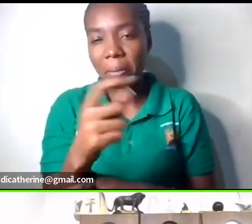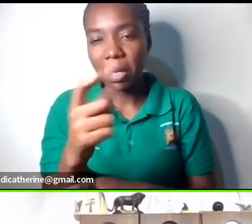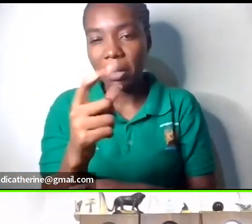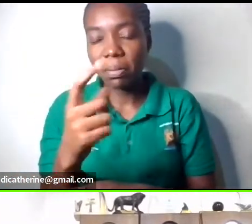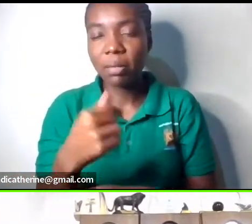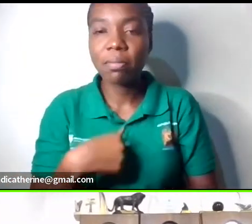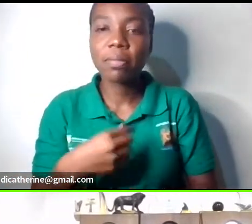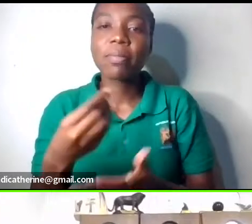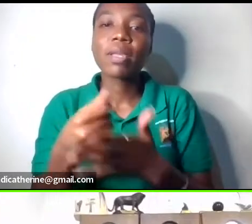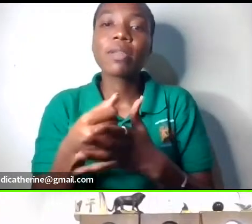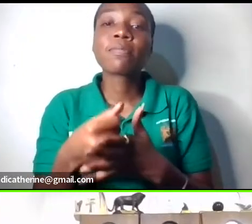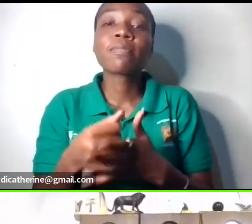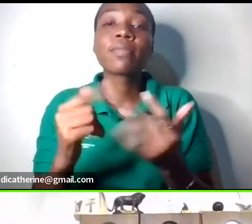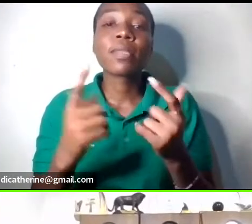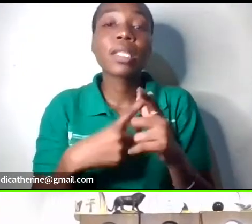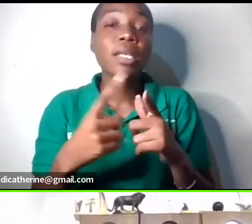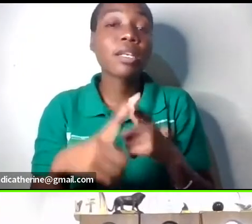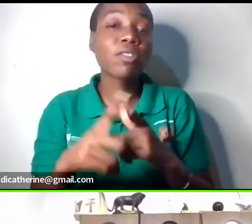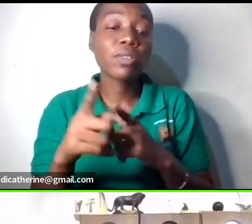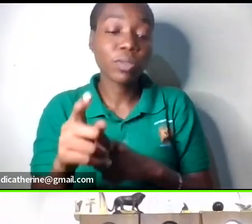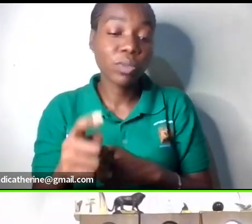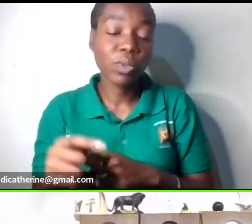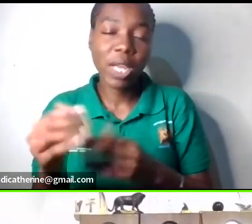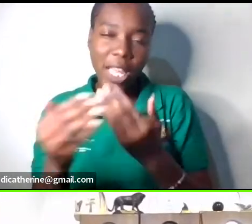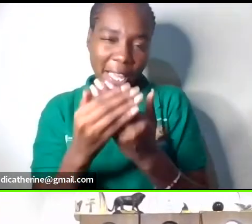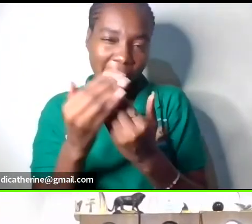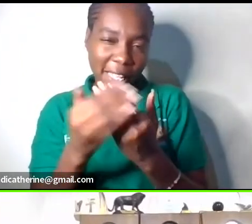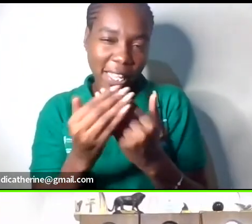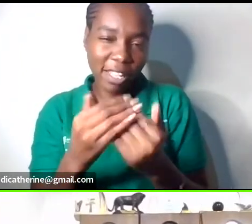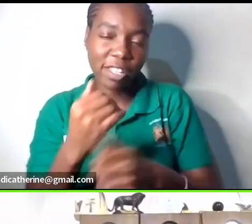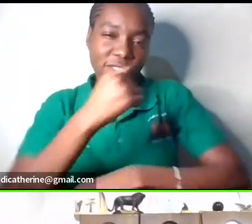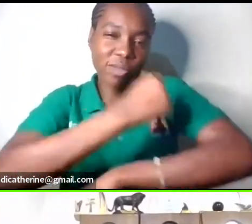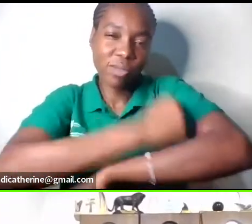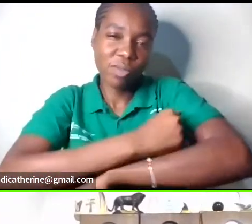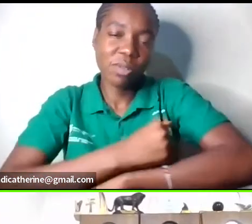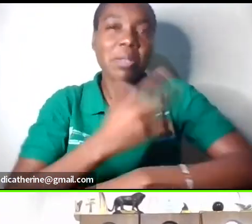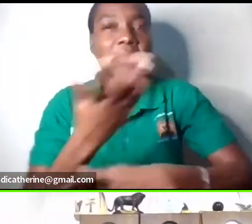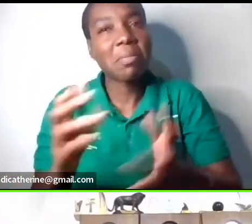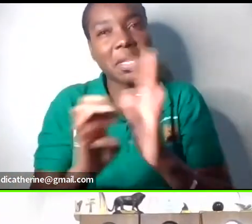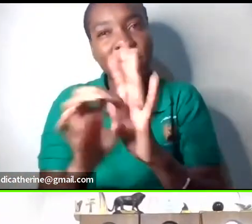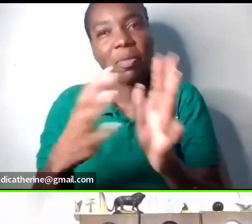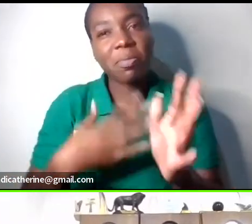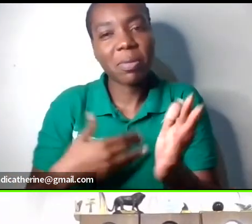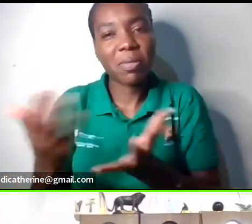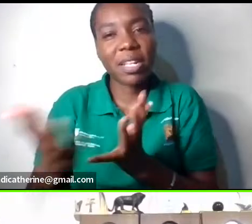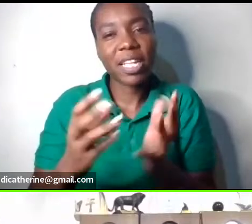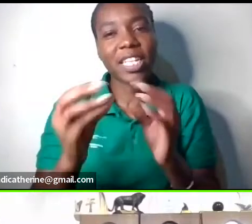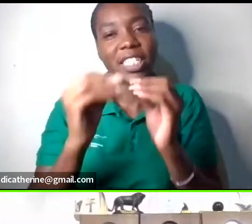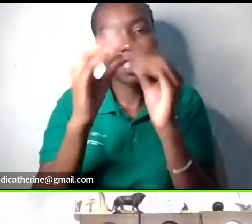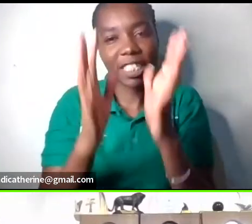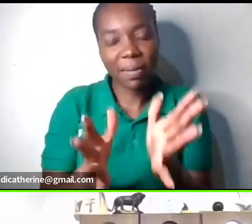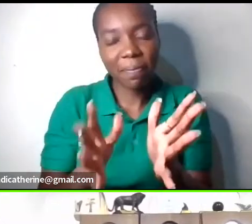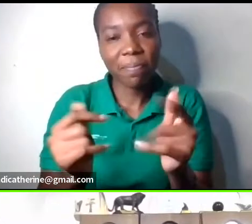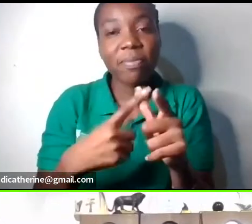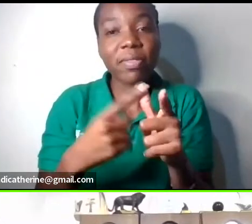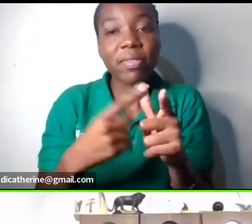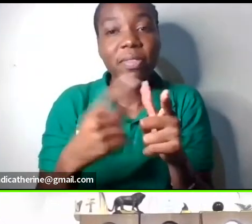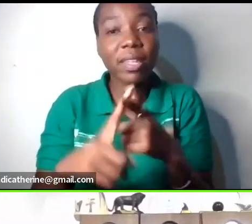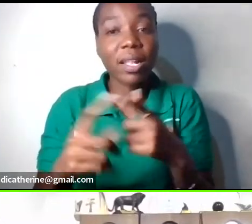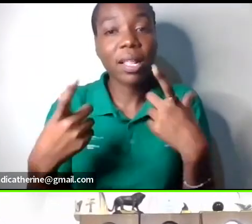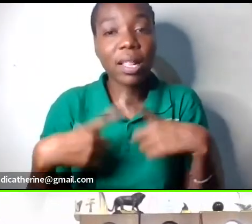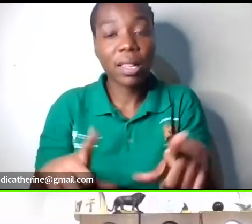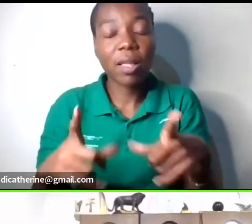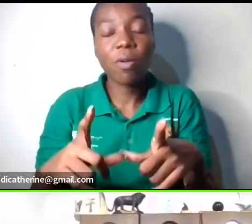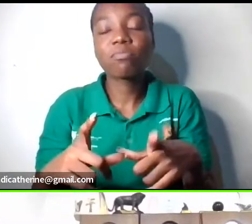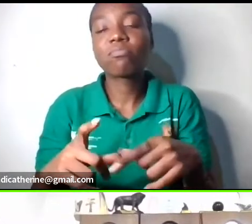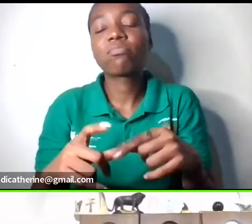you look after the school infrastructure. I'll bring in the teachers, for example. So it allows the private sector money to come